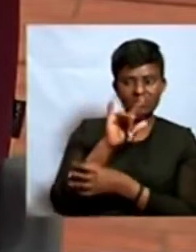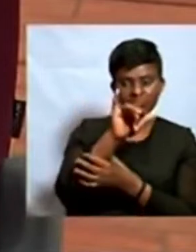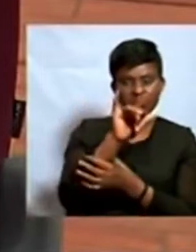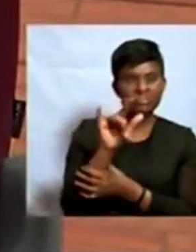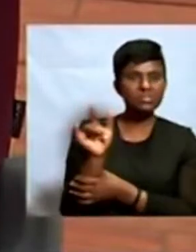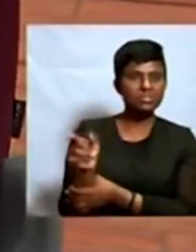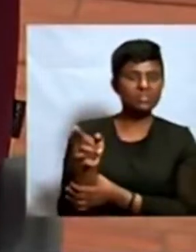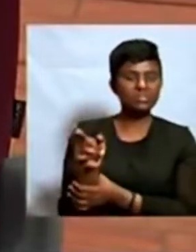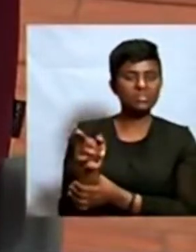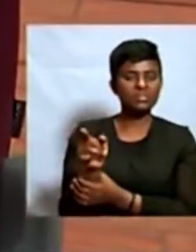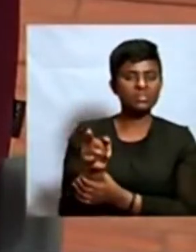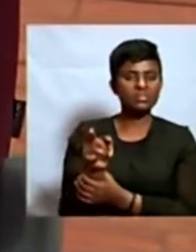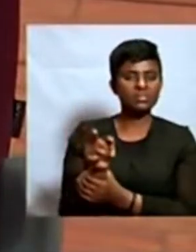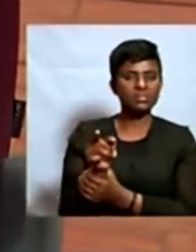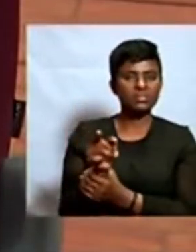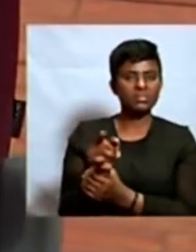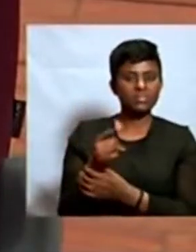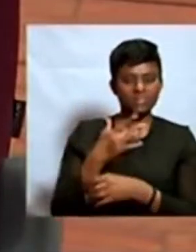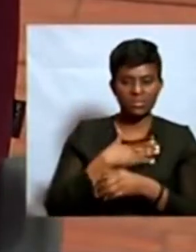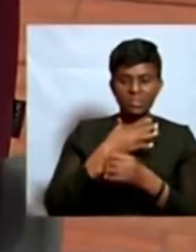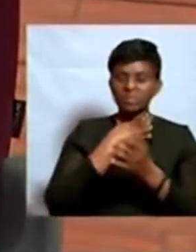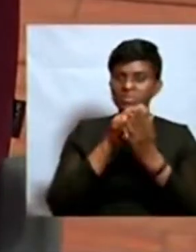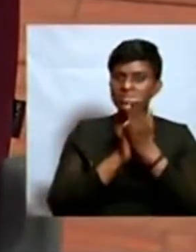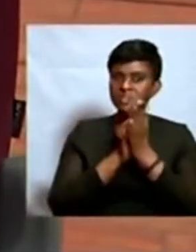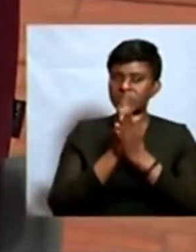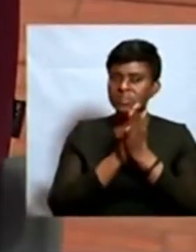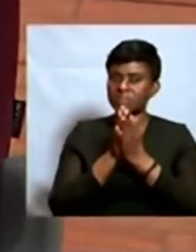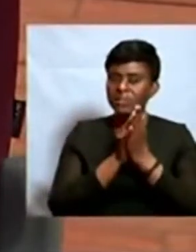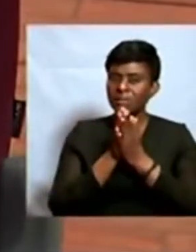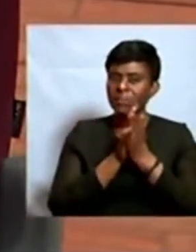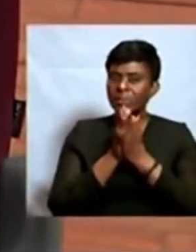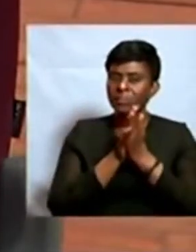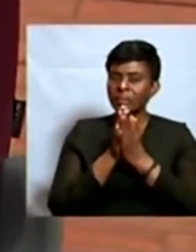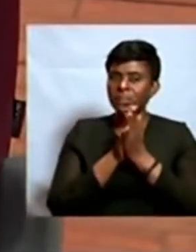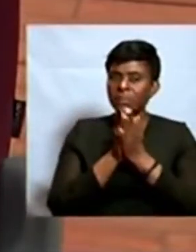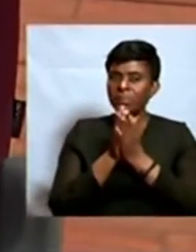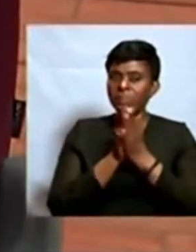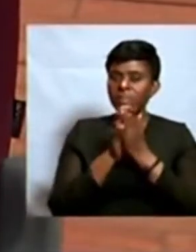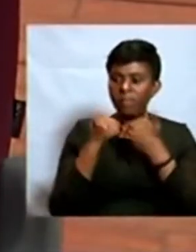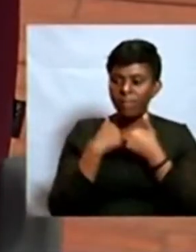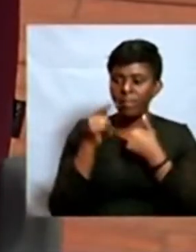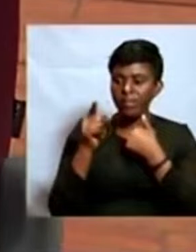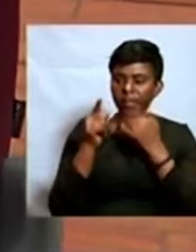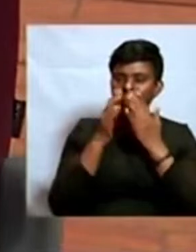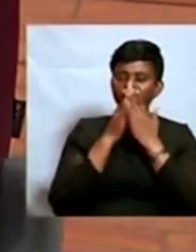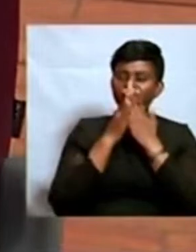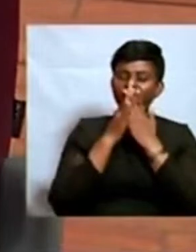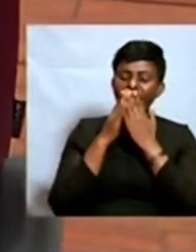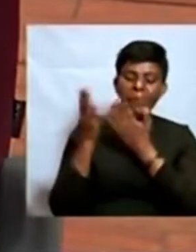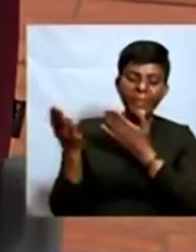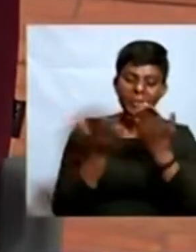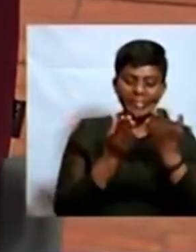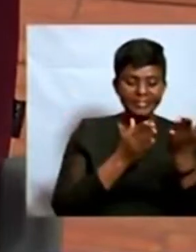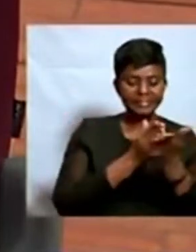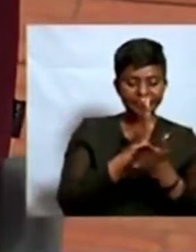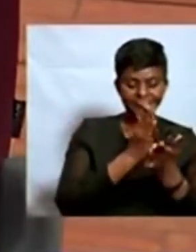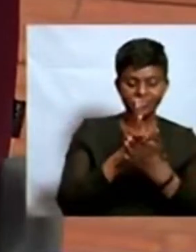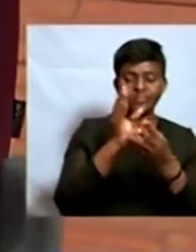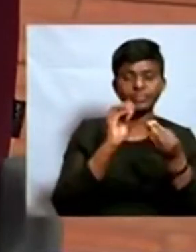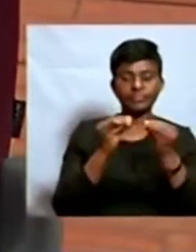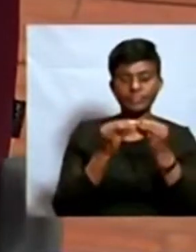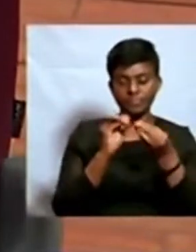aircrafts. So my interest is, have you brought the right